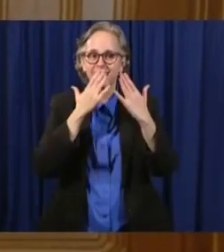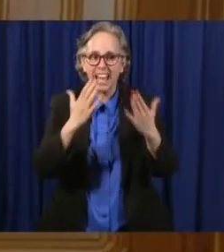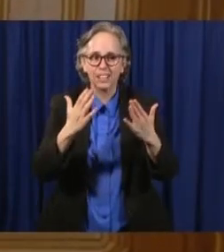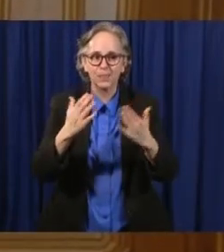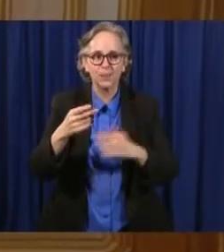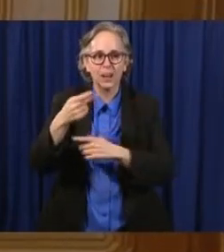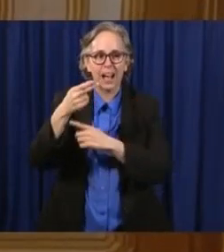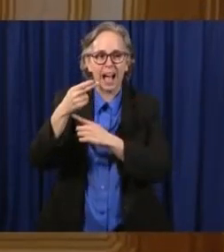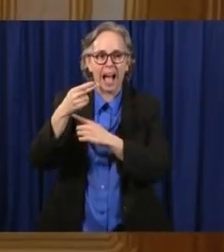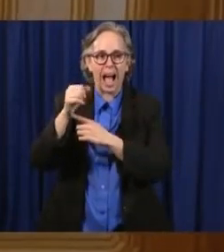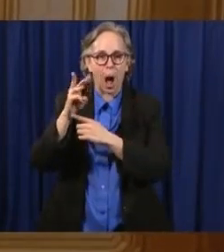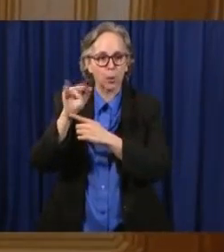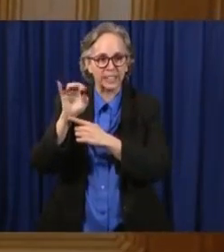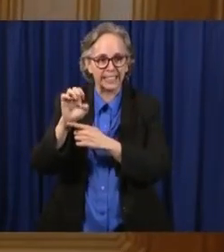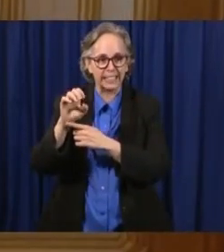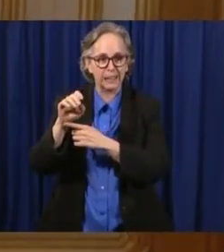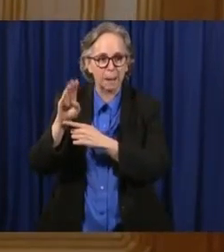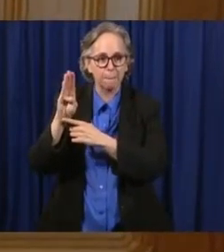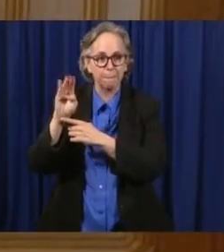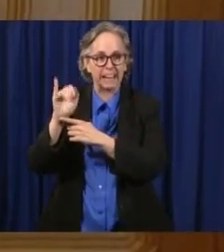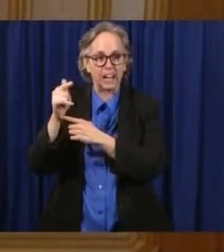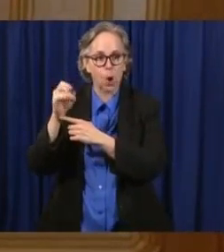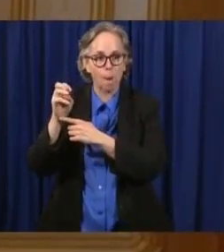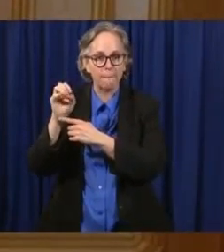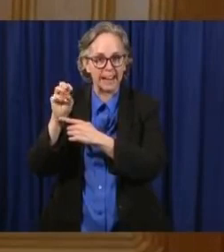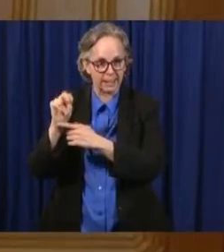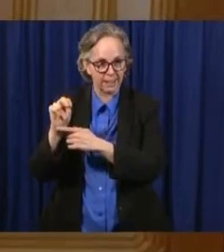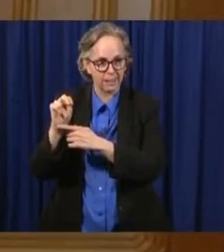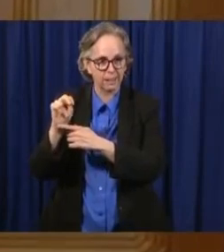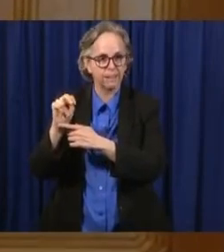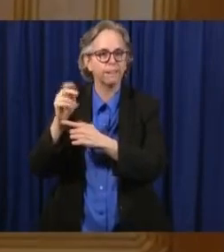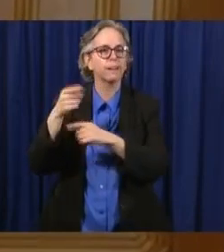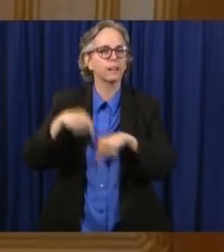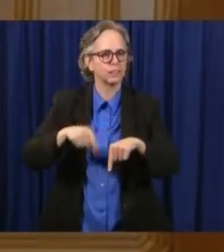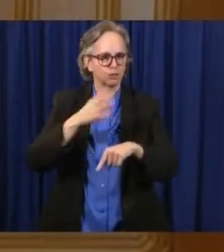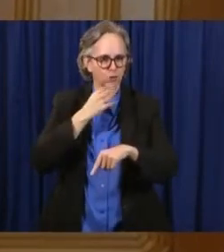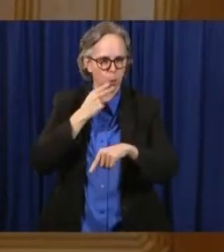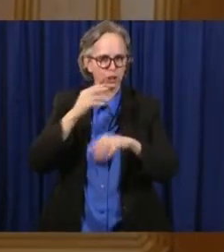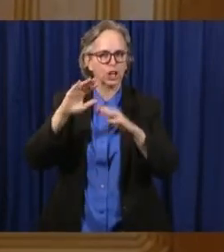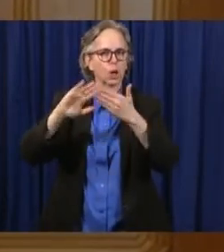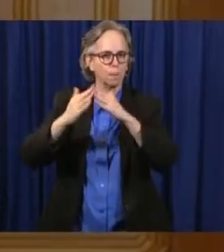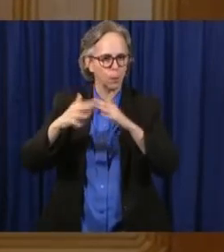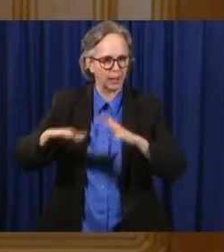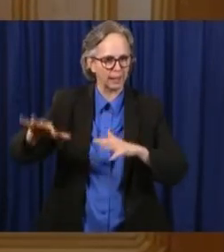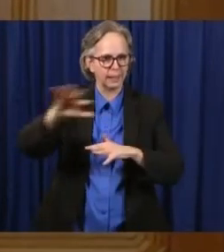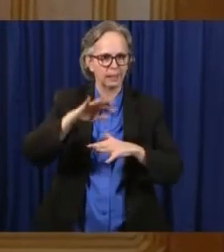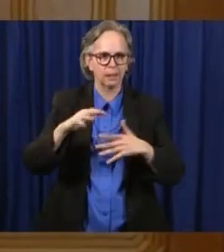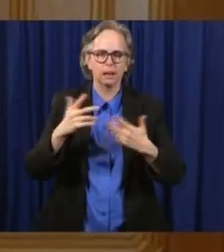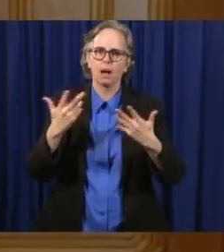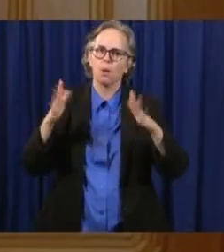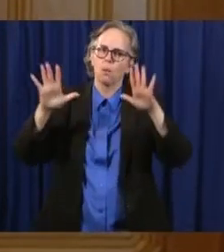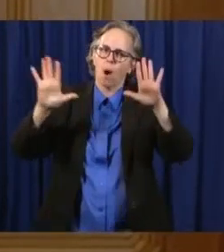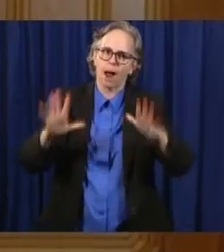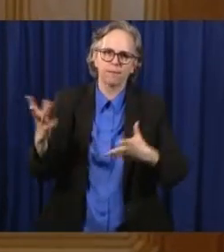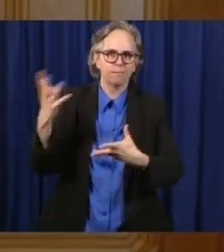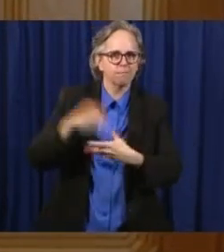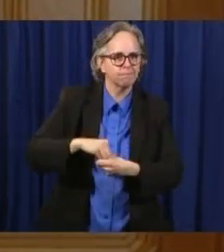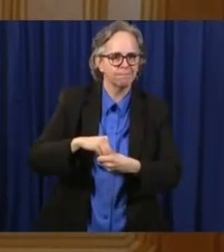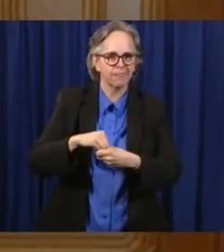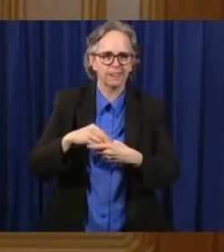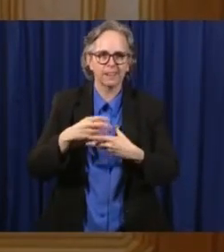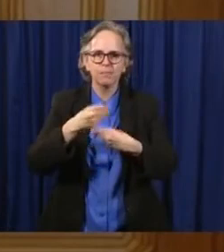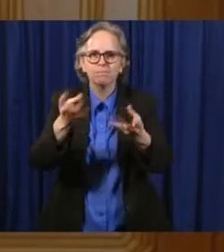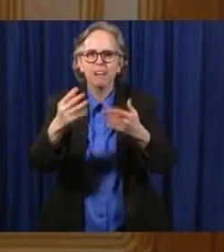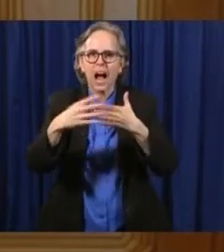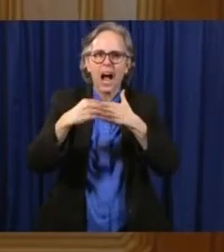Ohio Jewish communities for being so really proactive in providing appropriate guidance to communities across the state about